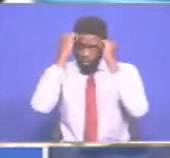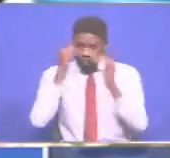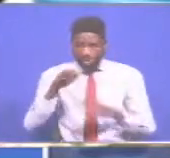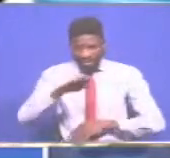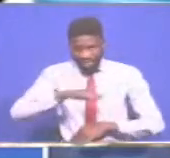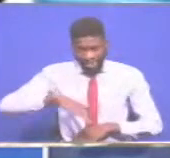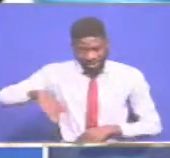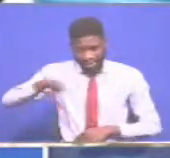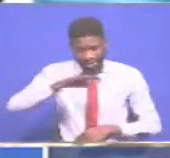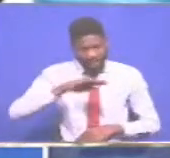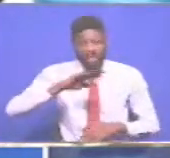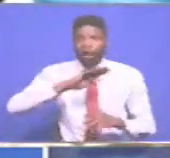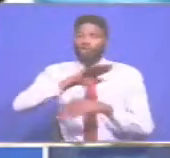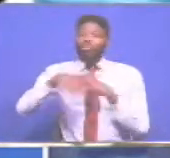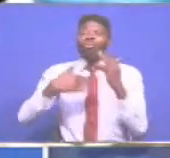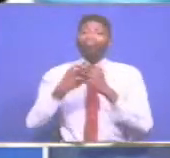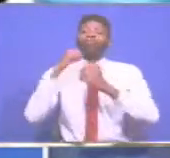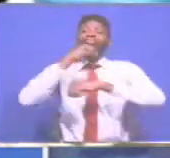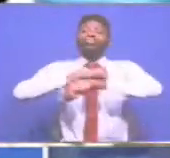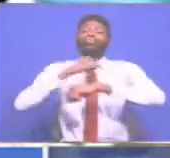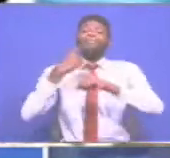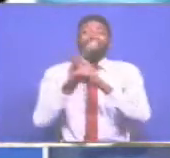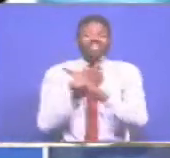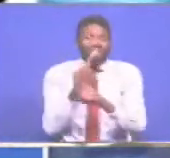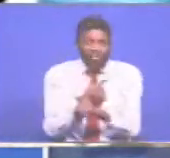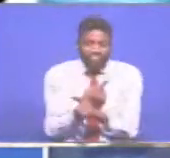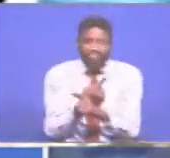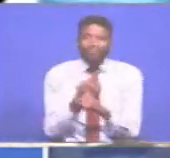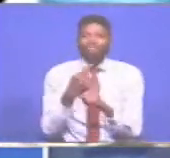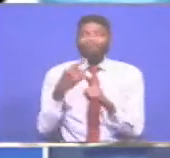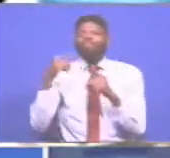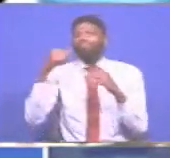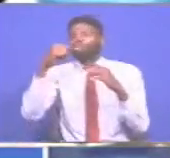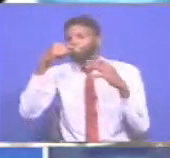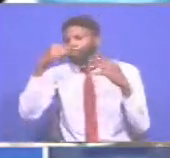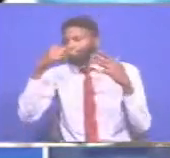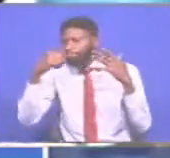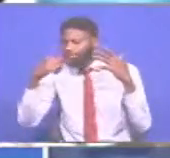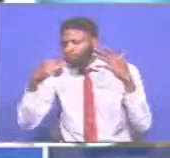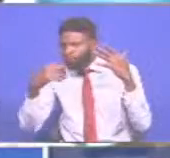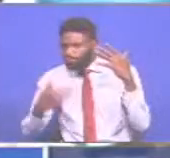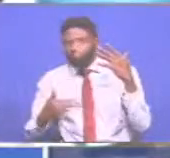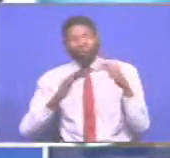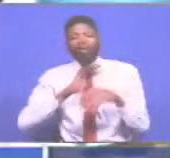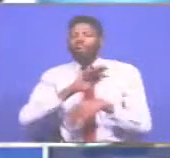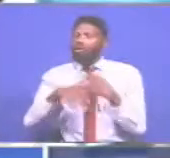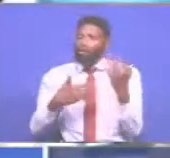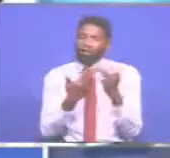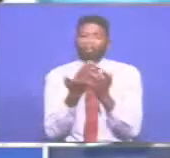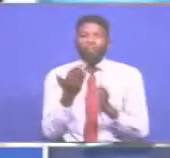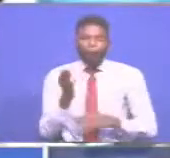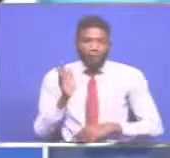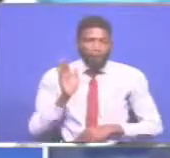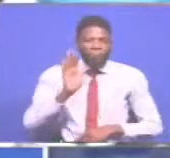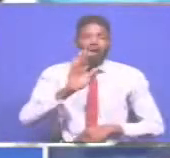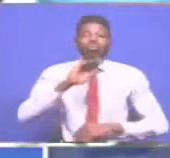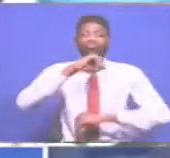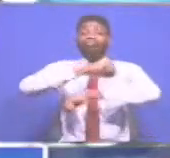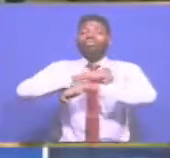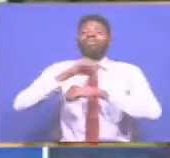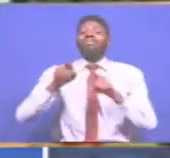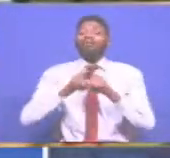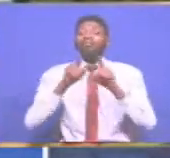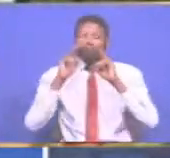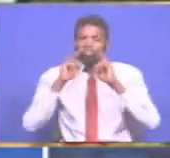Kapindasum, Embosos na sehemu ya Sosionde, Chevinyinyi, wao wote warudi shule na amani